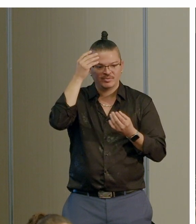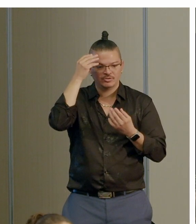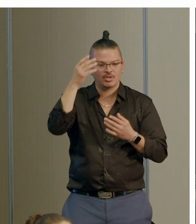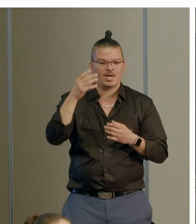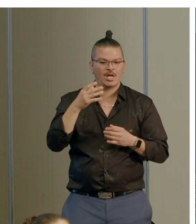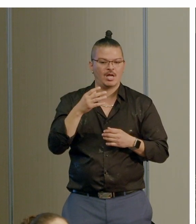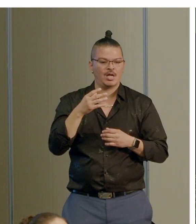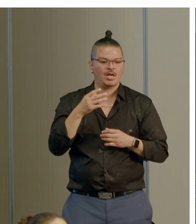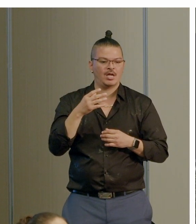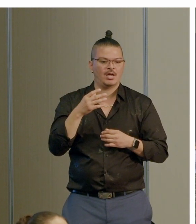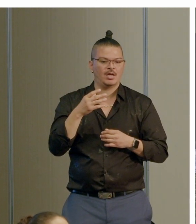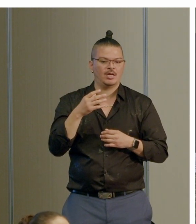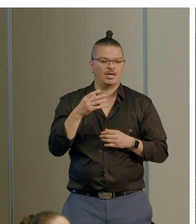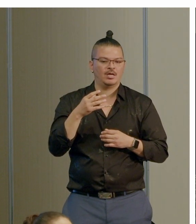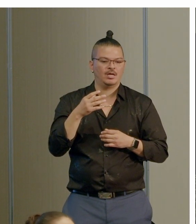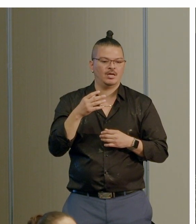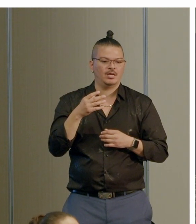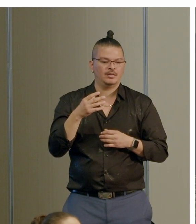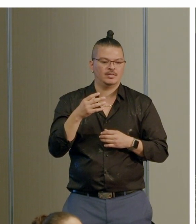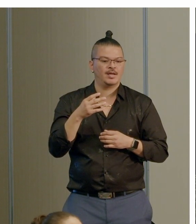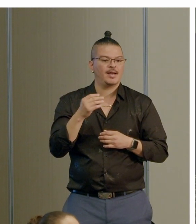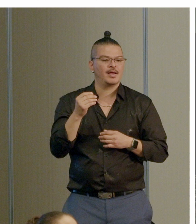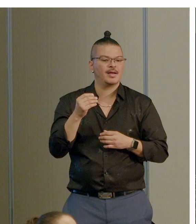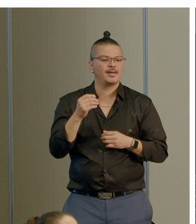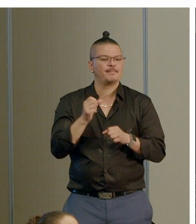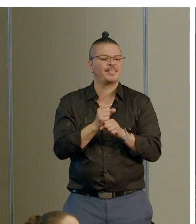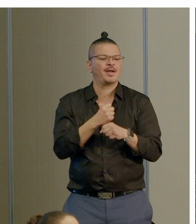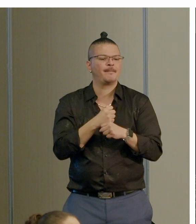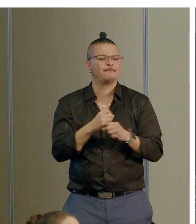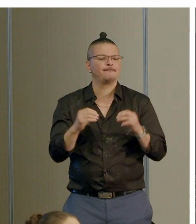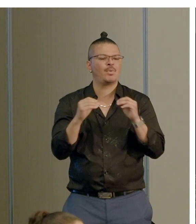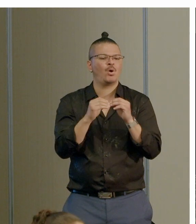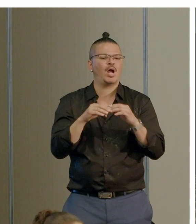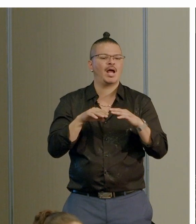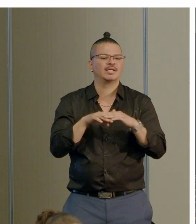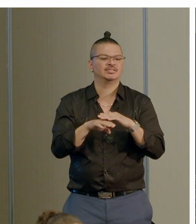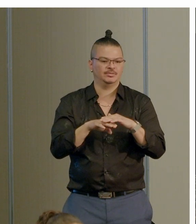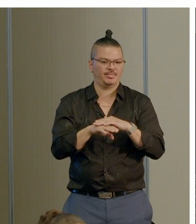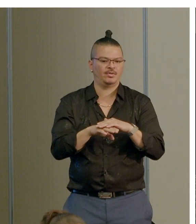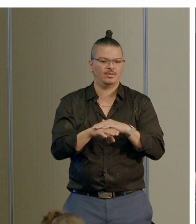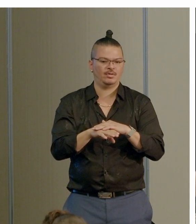it more accessible and compliant, because who's going to check?